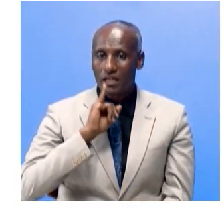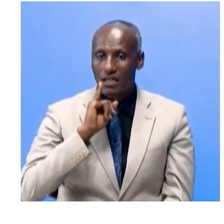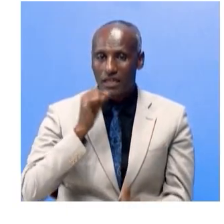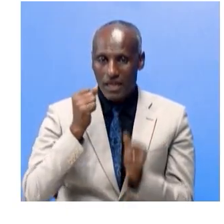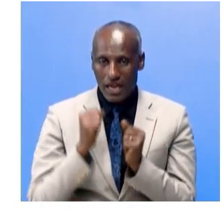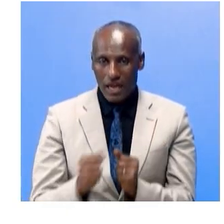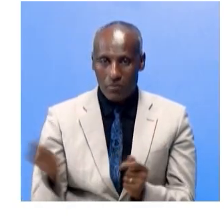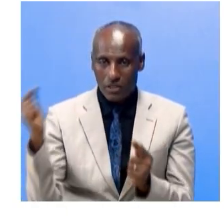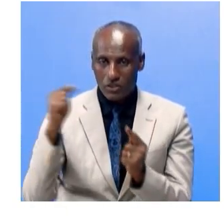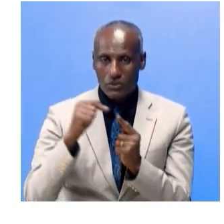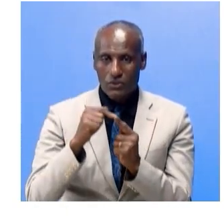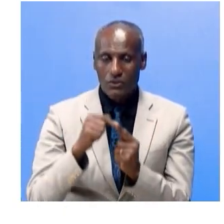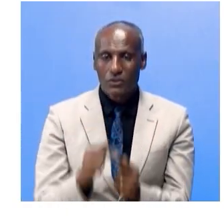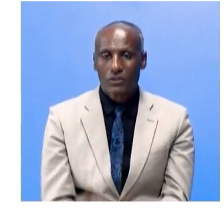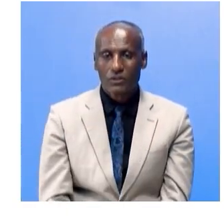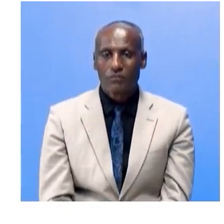to